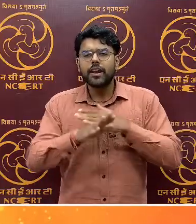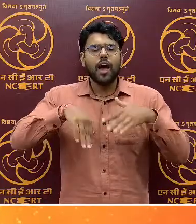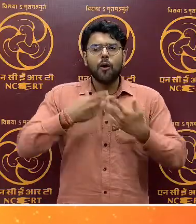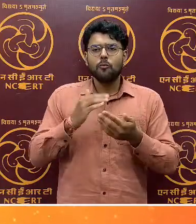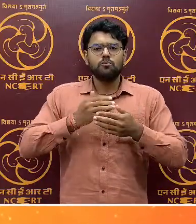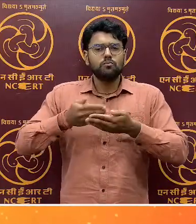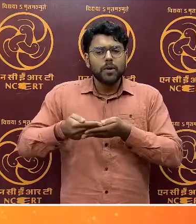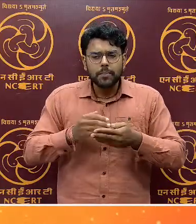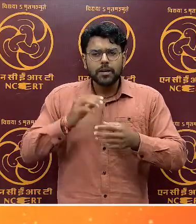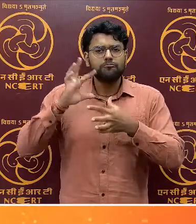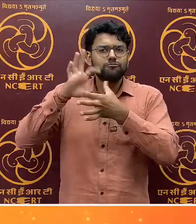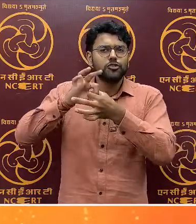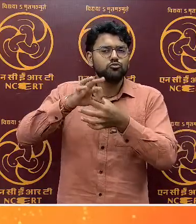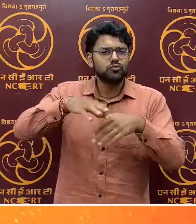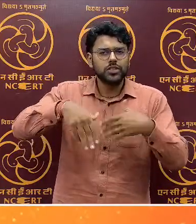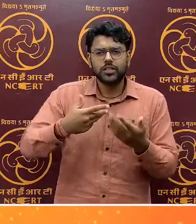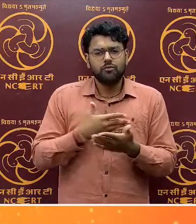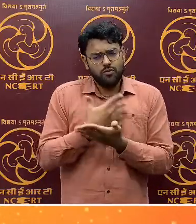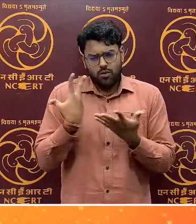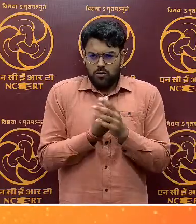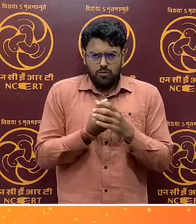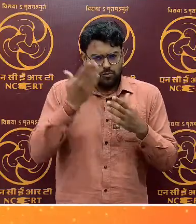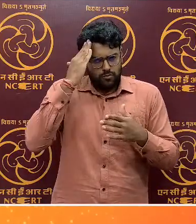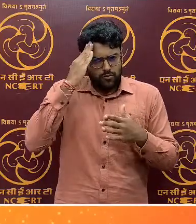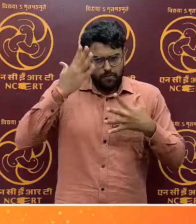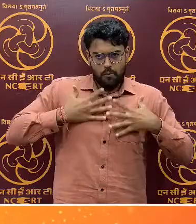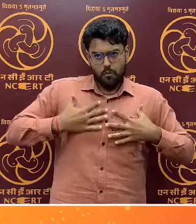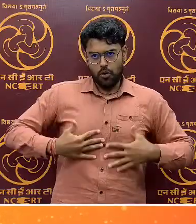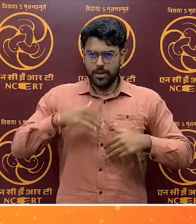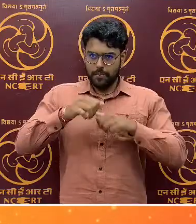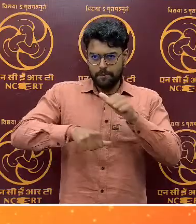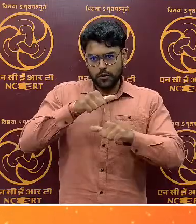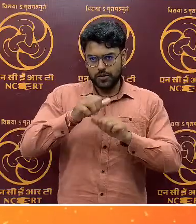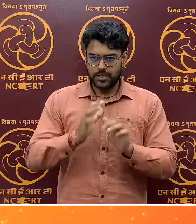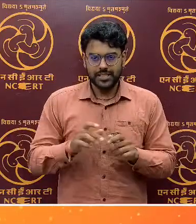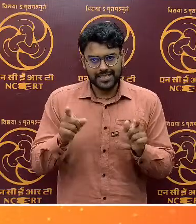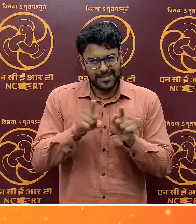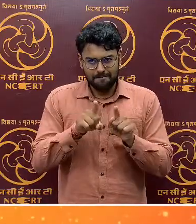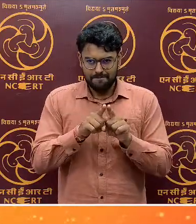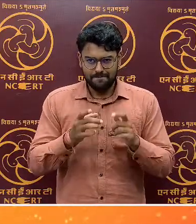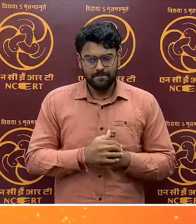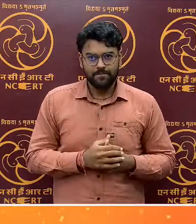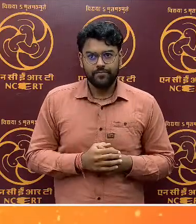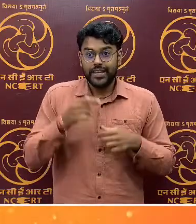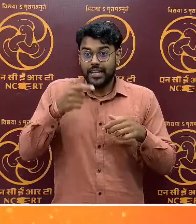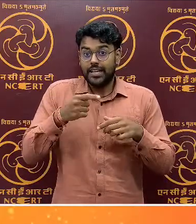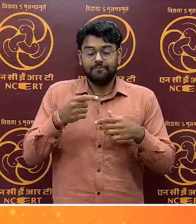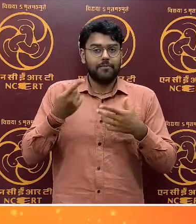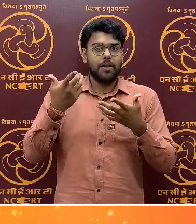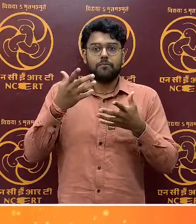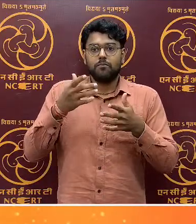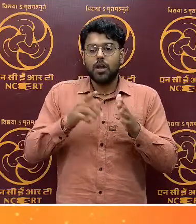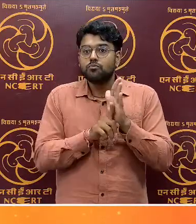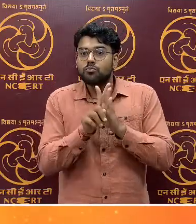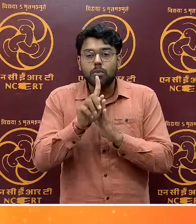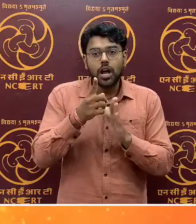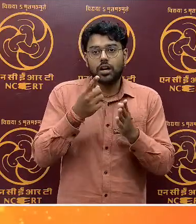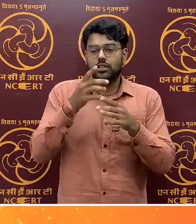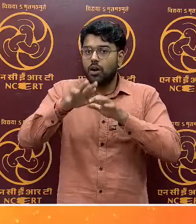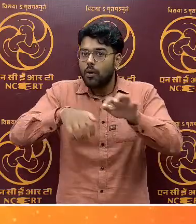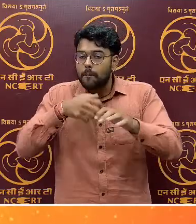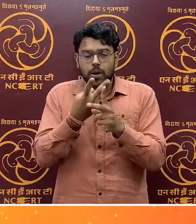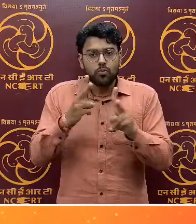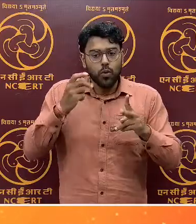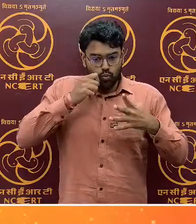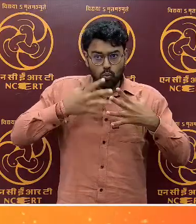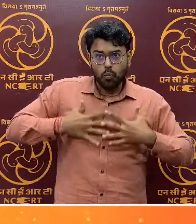is a very important body process, but it is one of the processes, and reproduction occurs in plants, human beings and animals. How